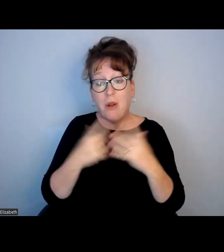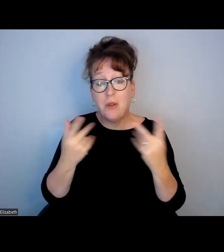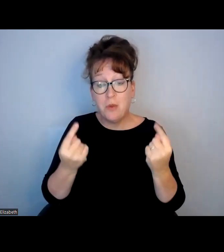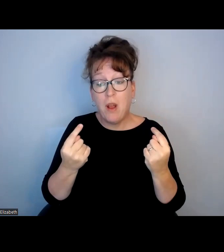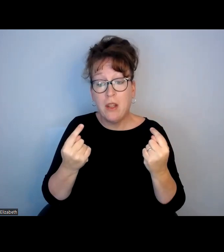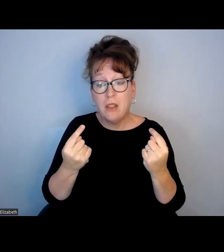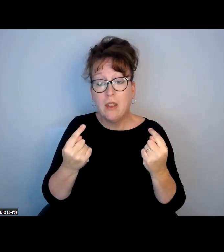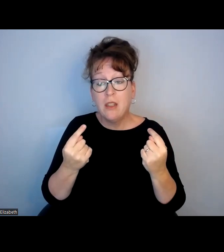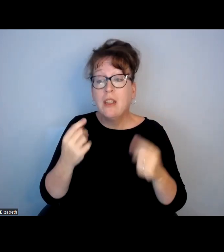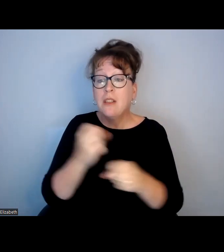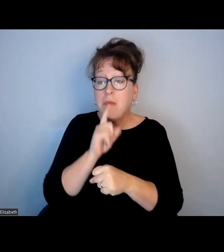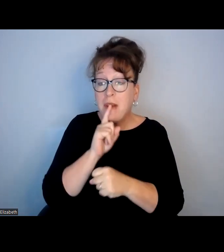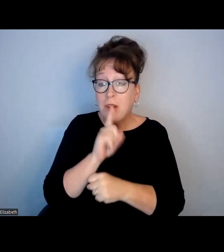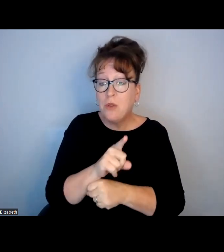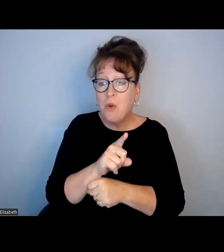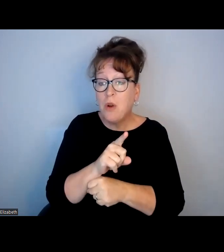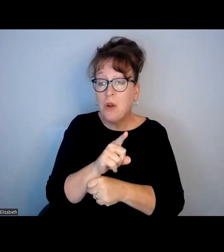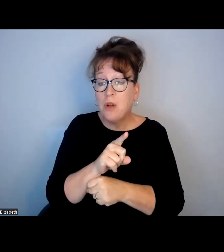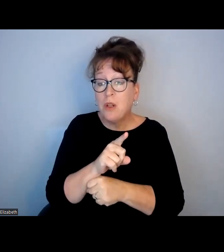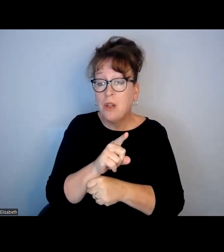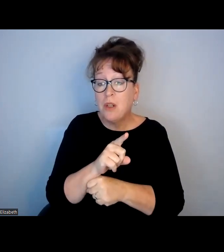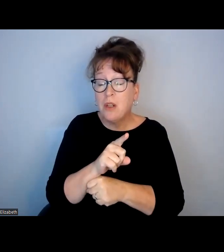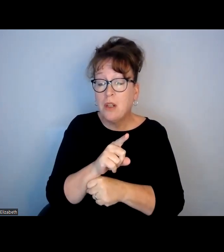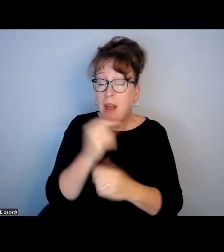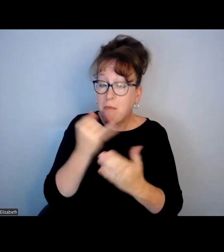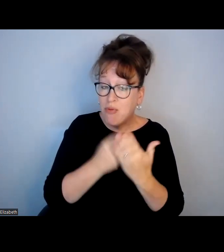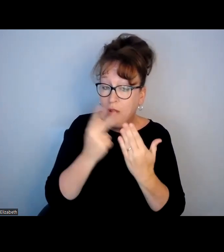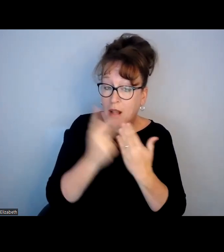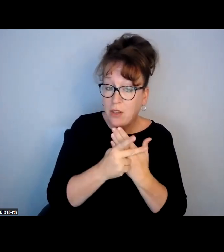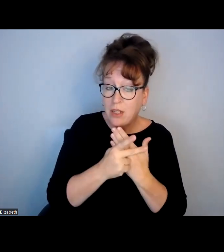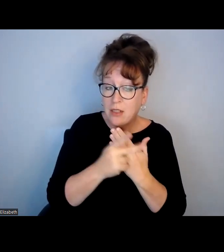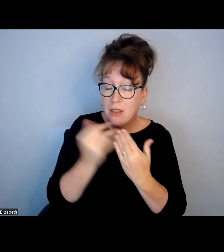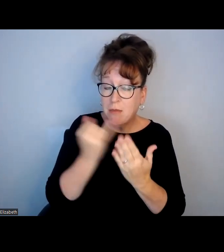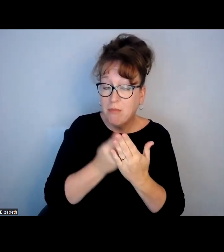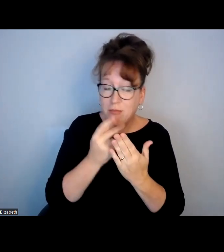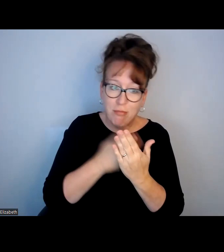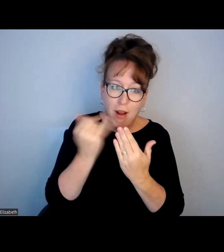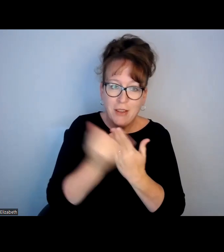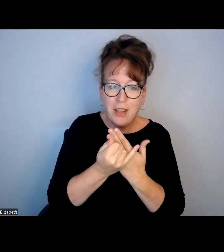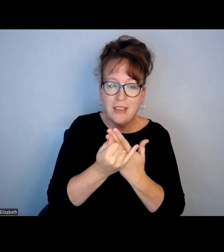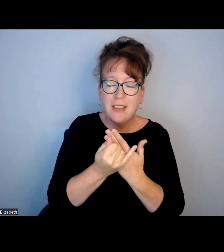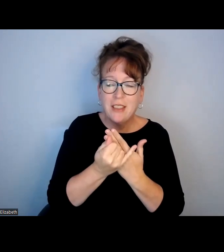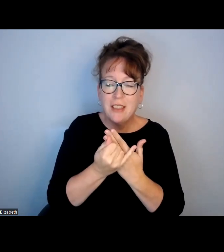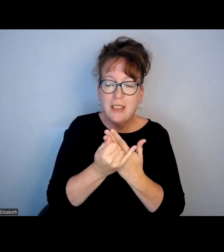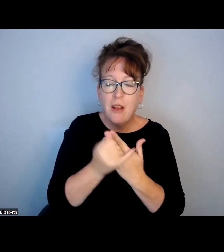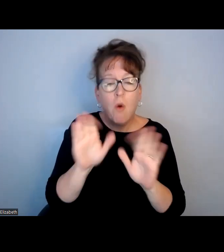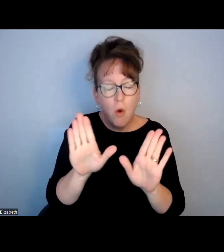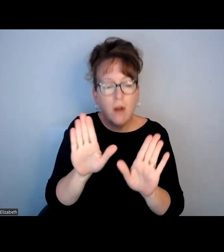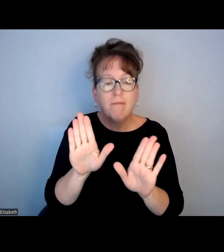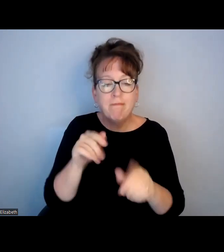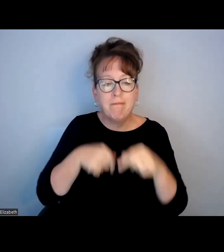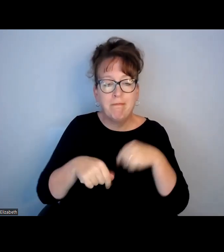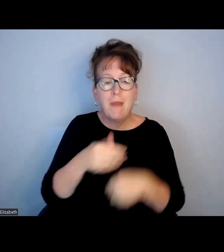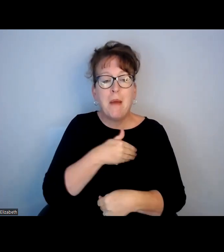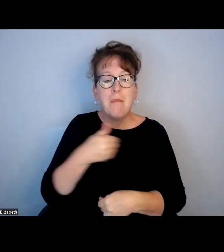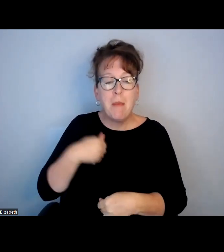to ensure that projects had, or that members of the public, rather,